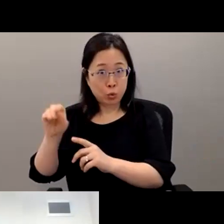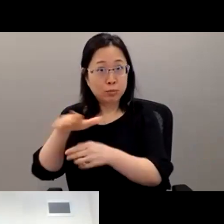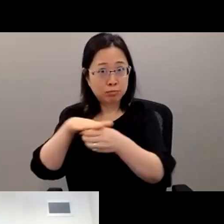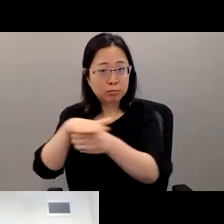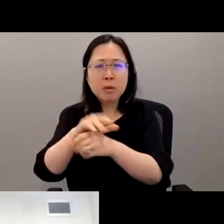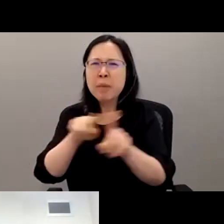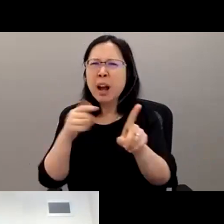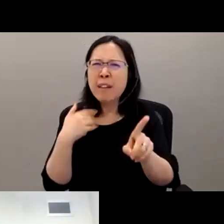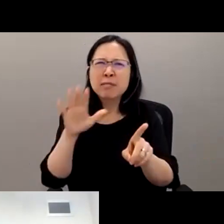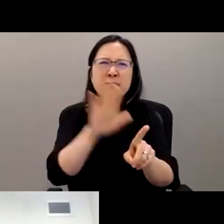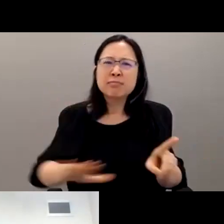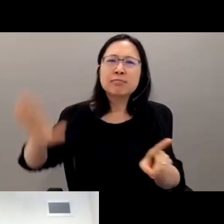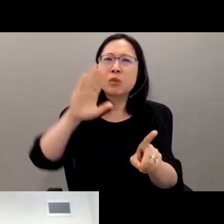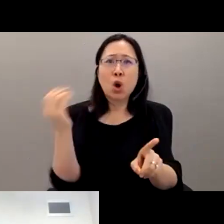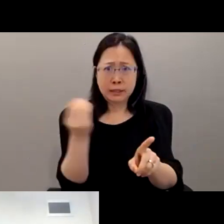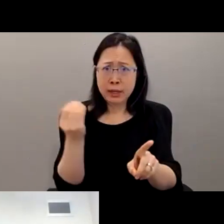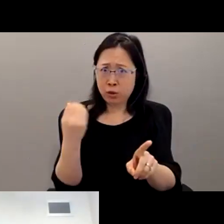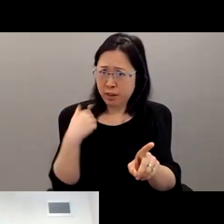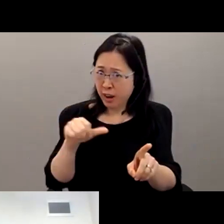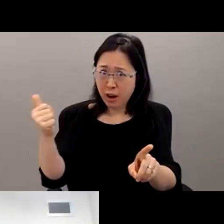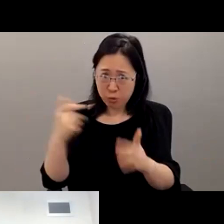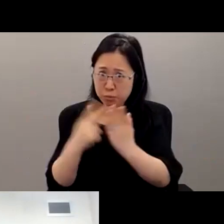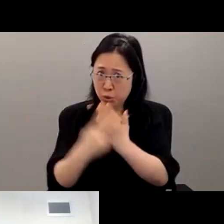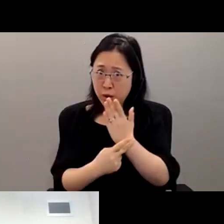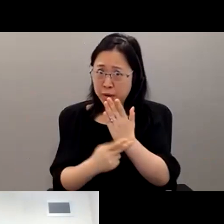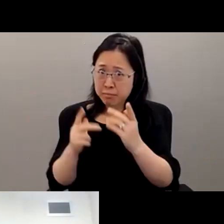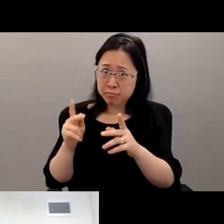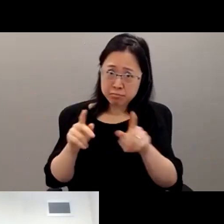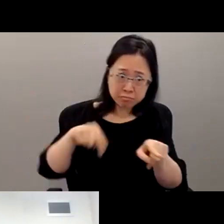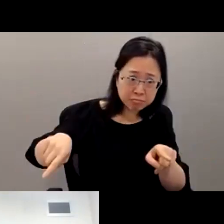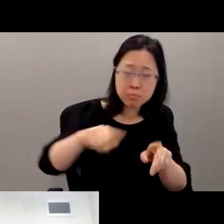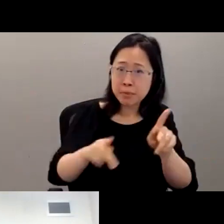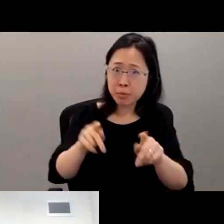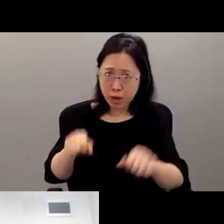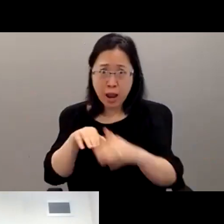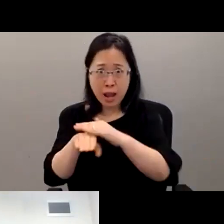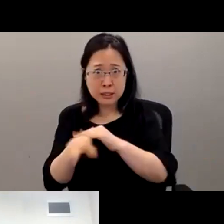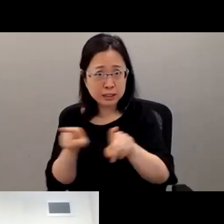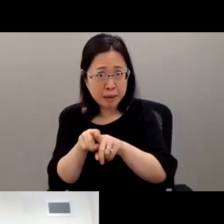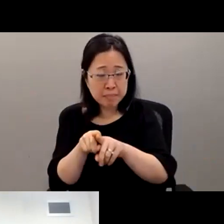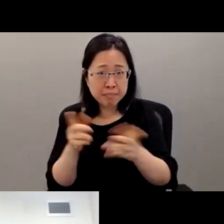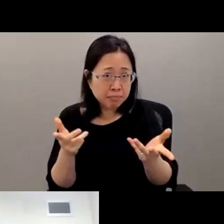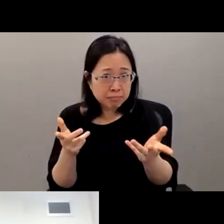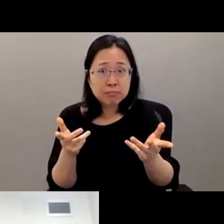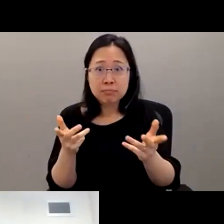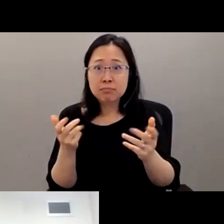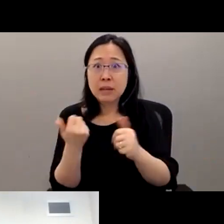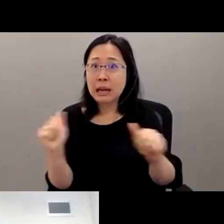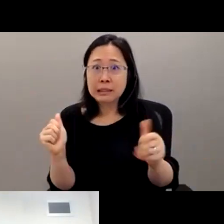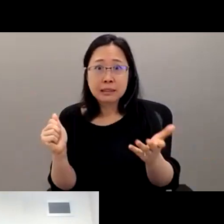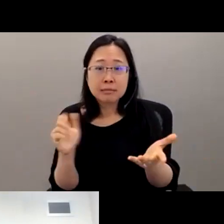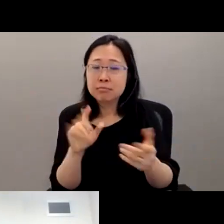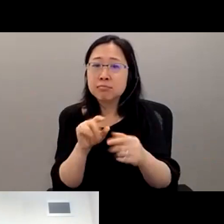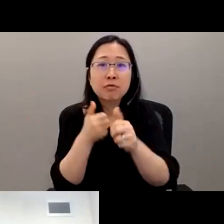in Ontario that people could access in the same kind of concept that you have, or program idea that you have there?